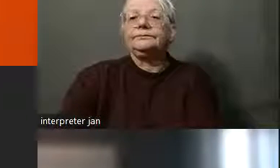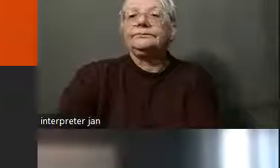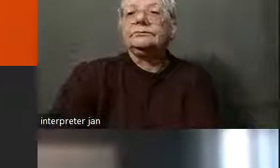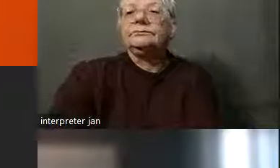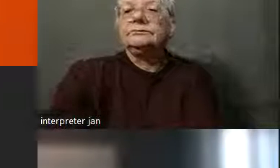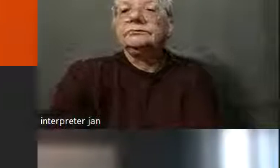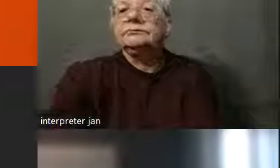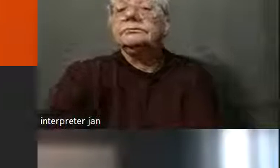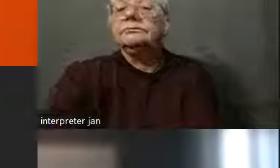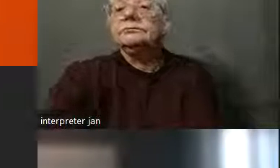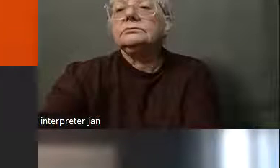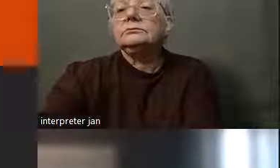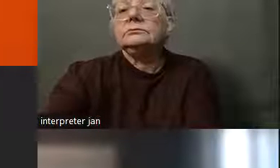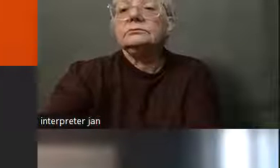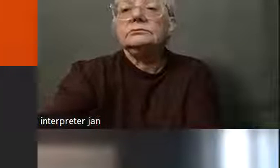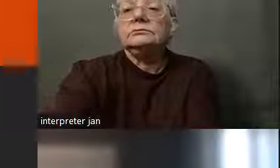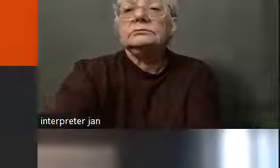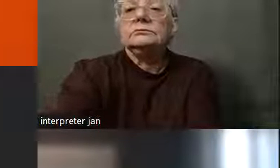Thank you, Martha.